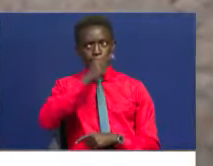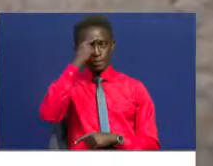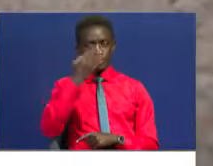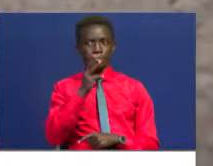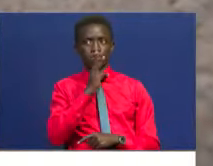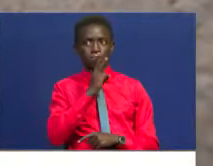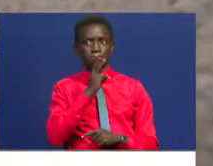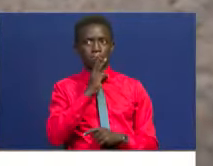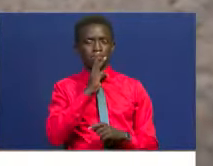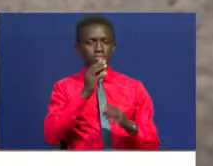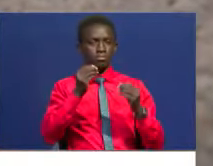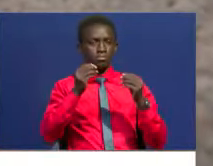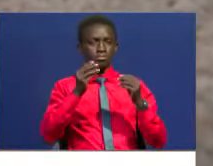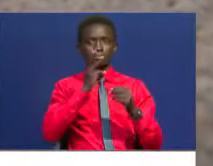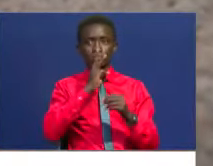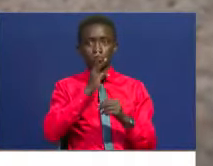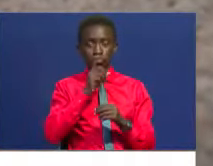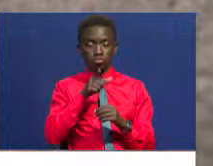erosion.